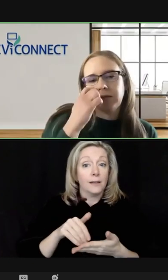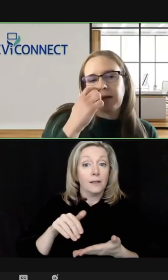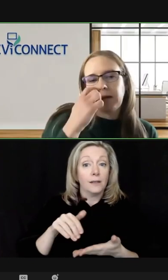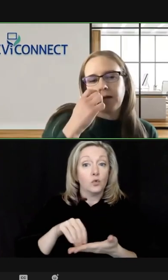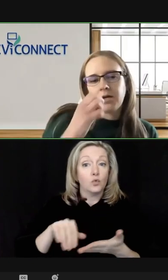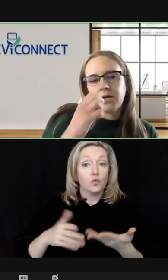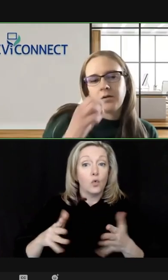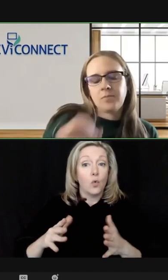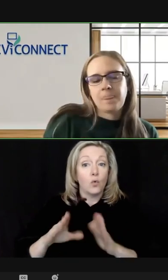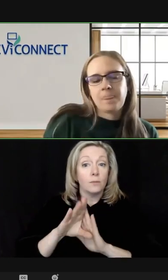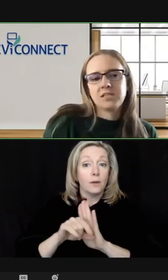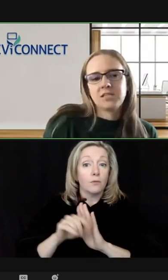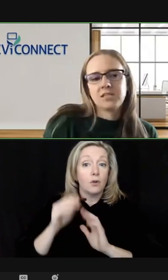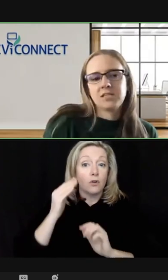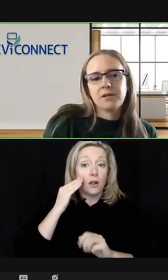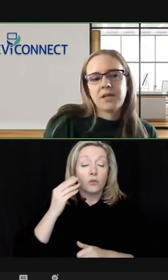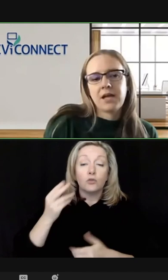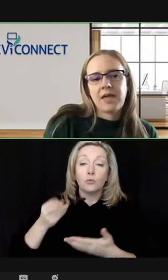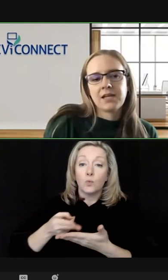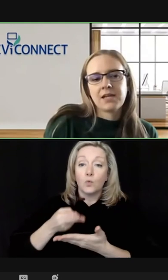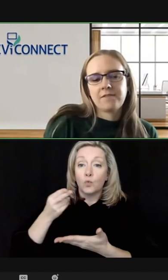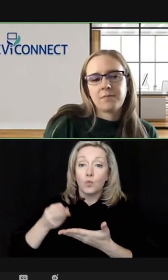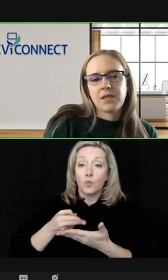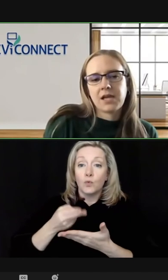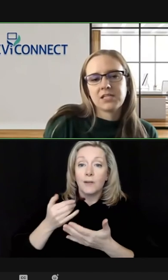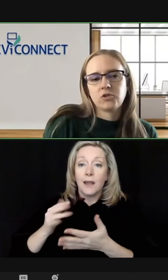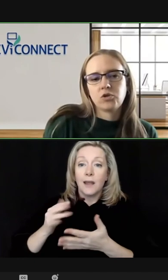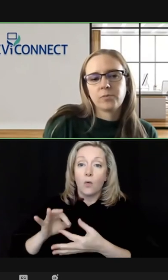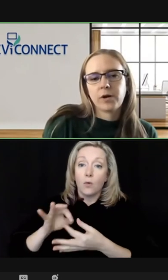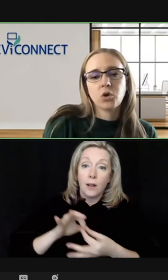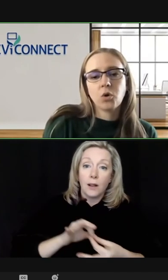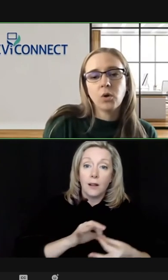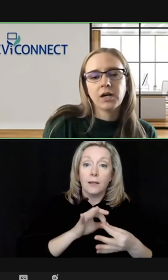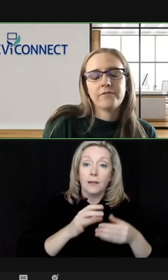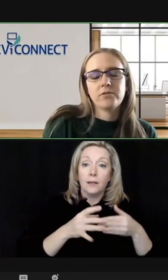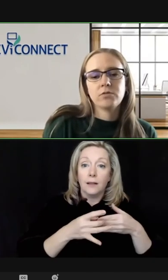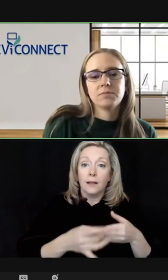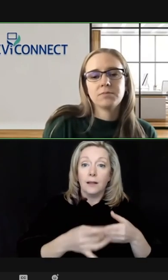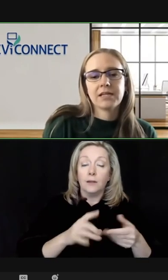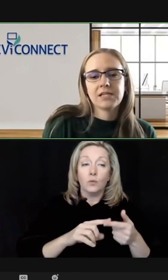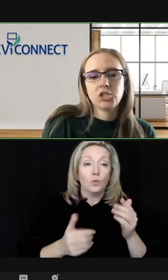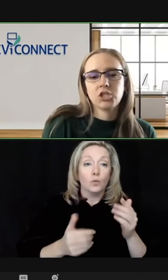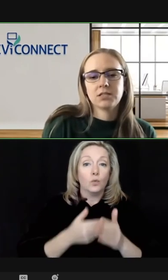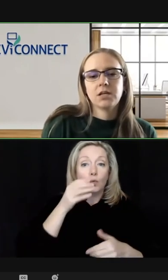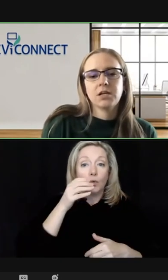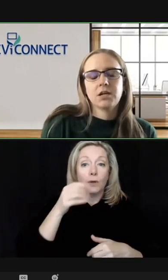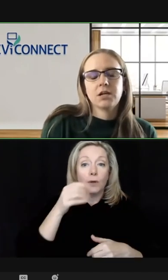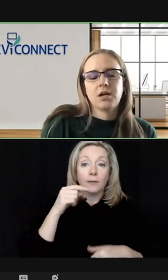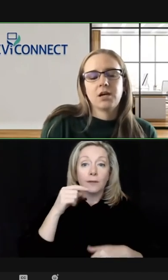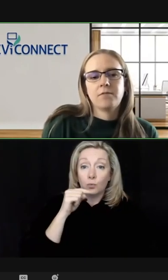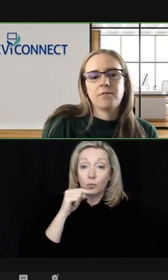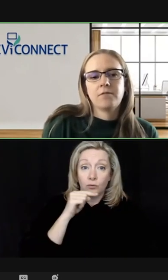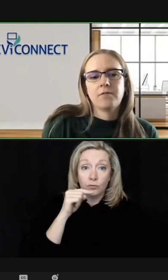and we wanted to build on that and give them the idea of toothbrush. Or if you use Nat